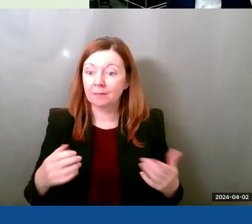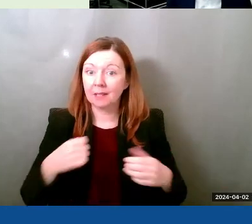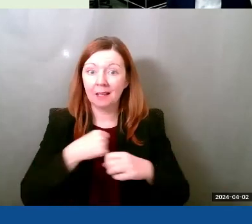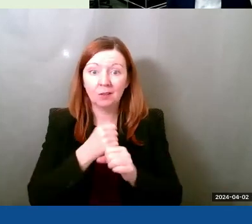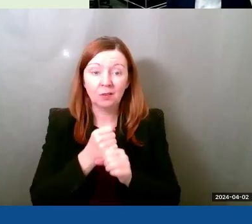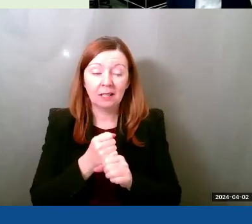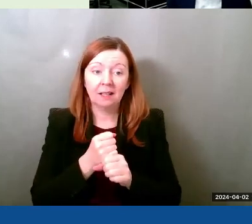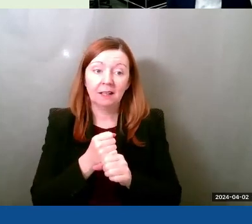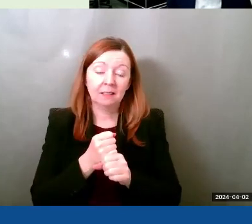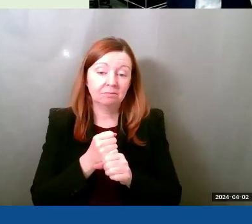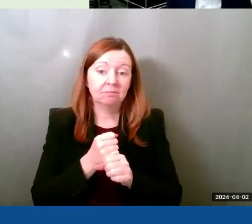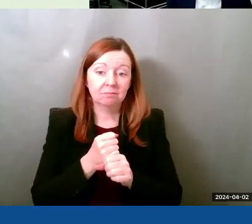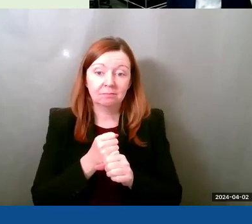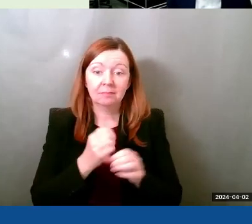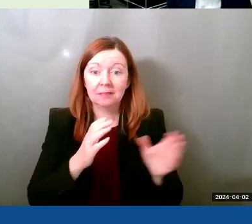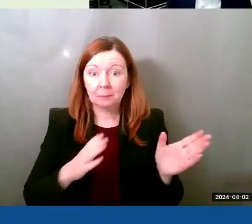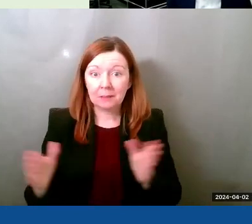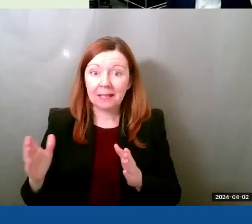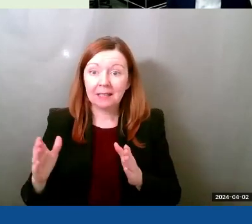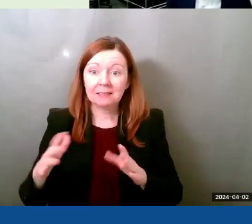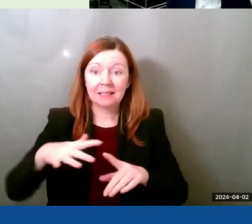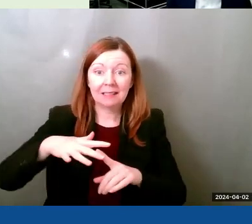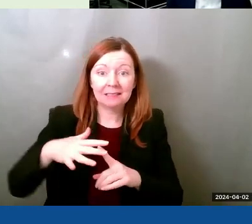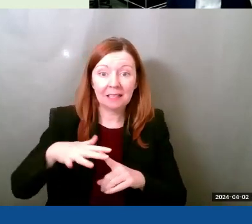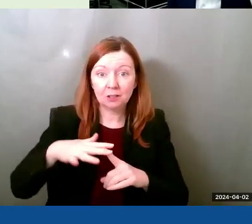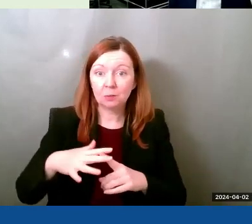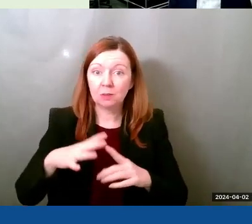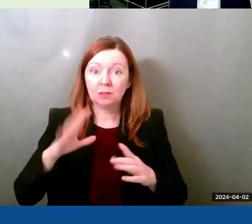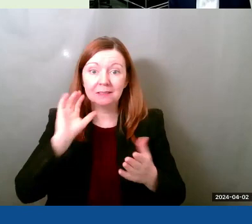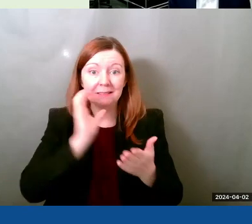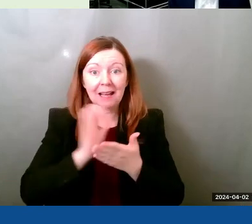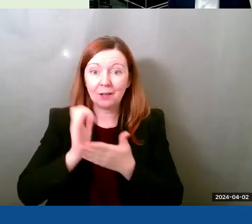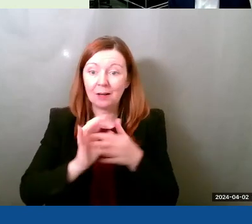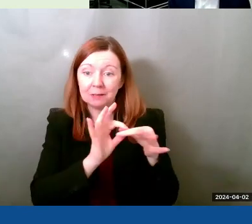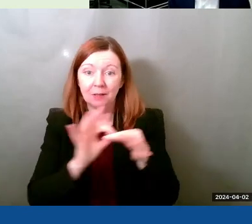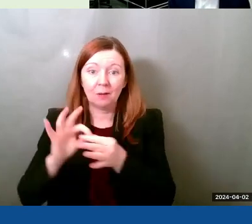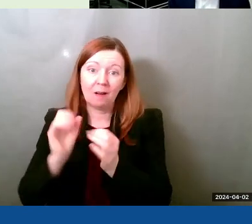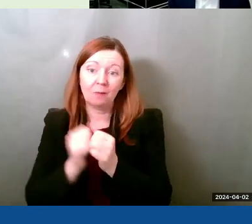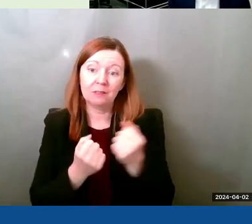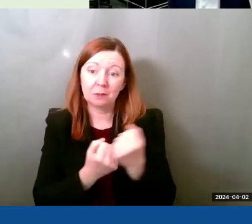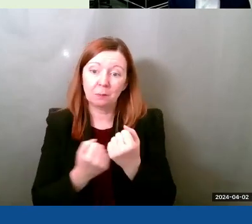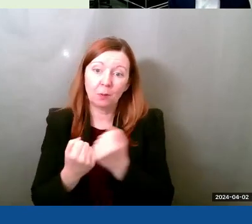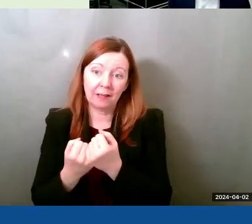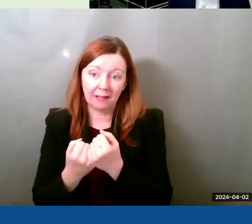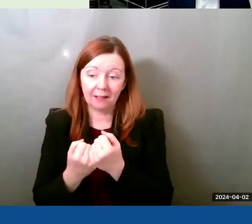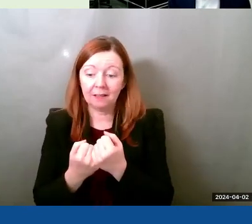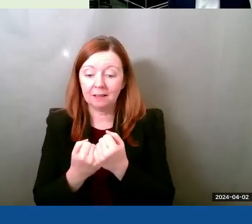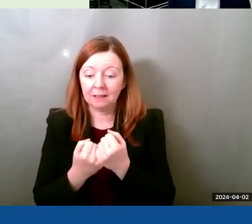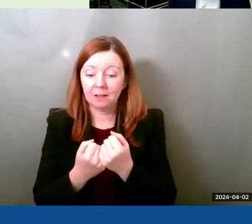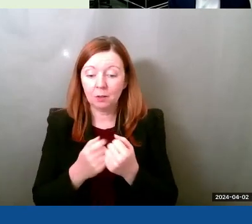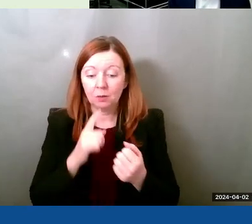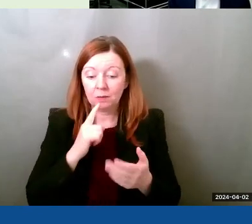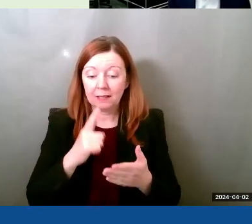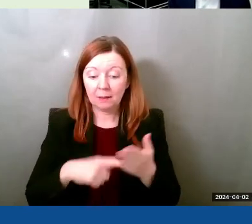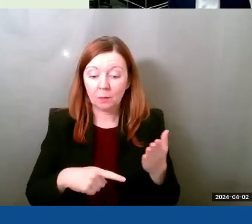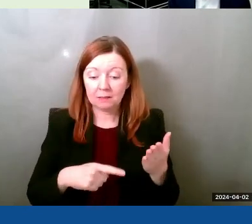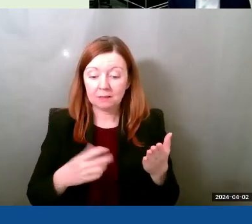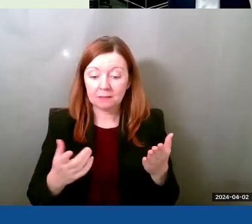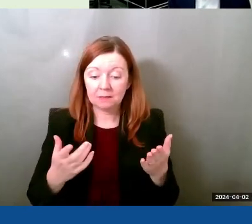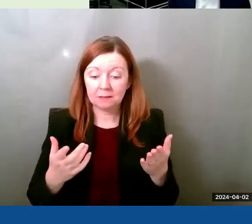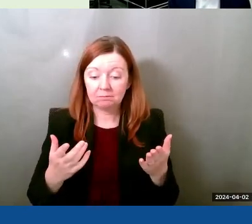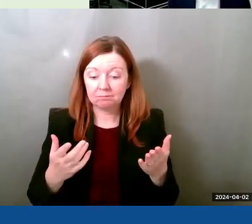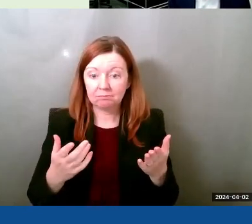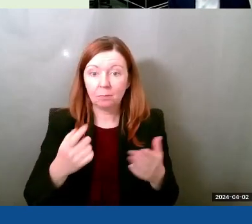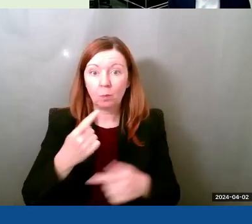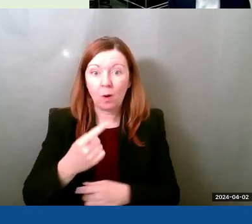creating, I'll say, the plans and contextual diagrams that go along with supporting really what is kind of 1.5